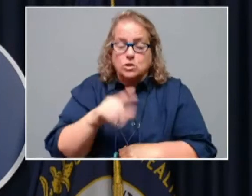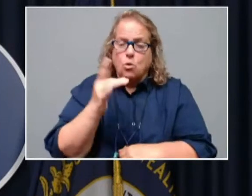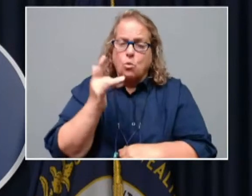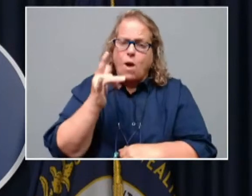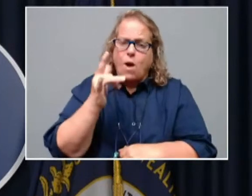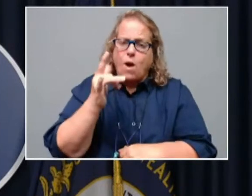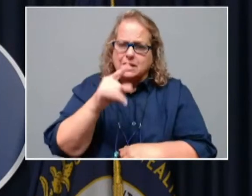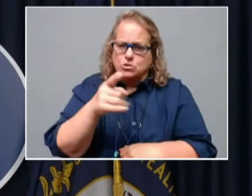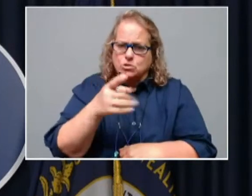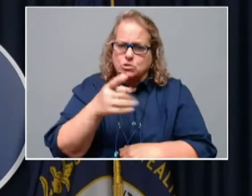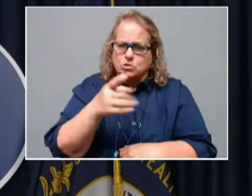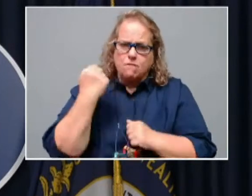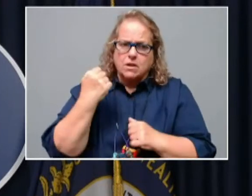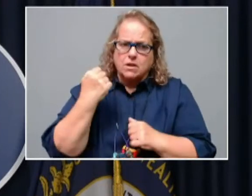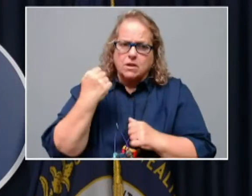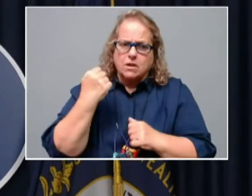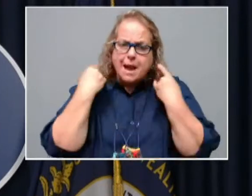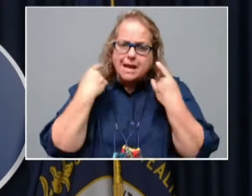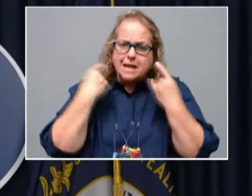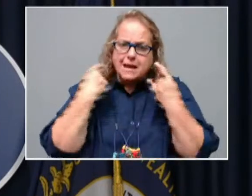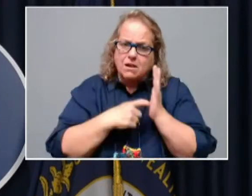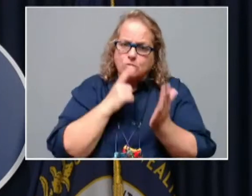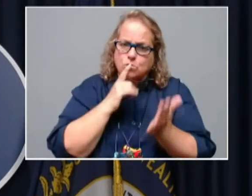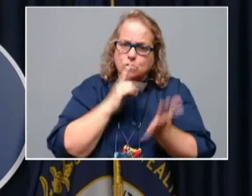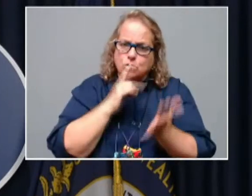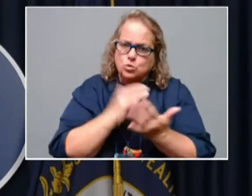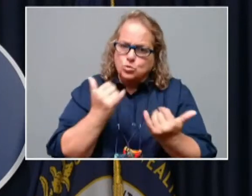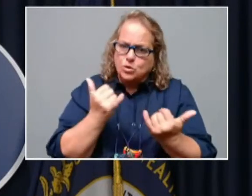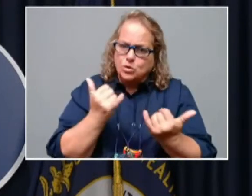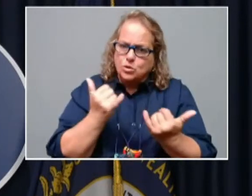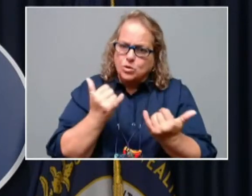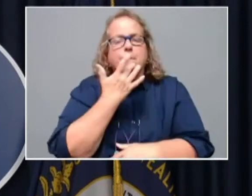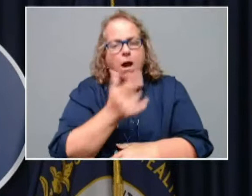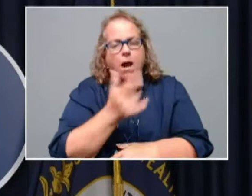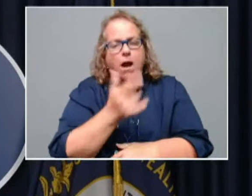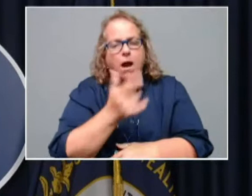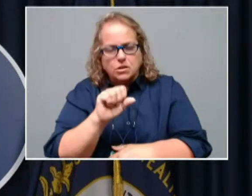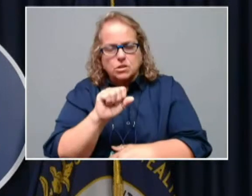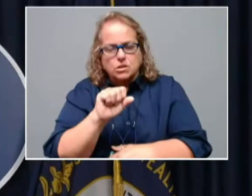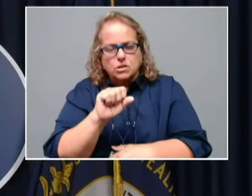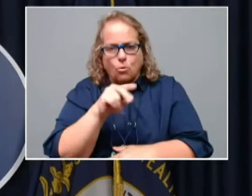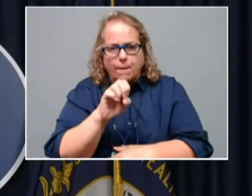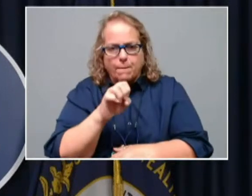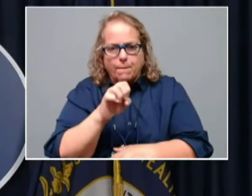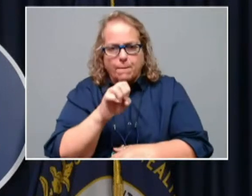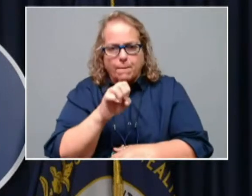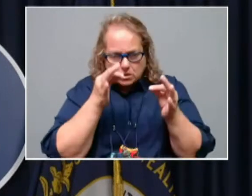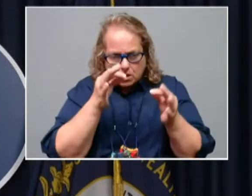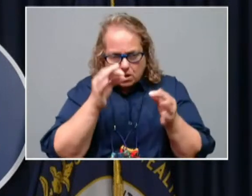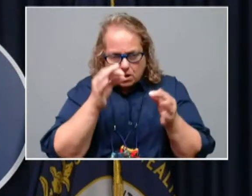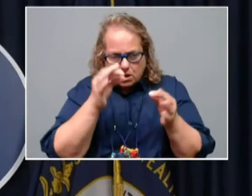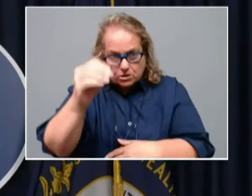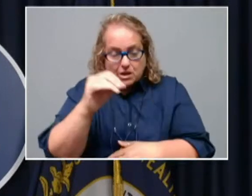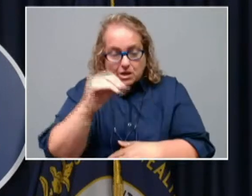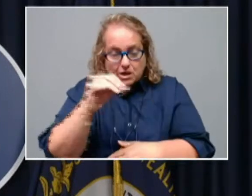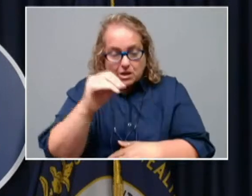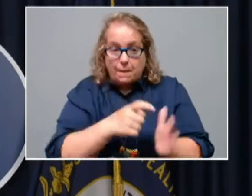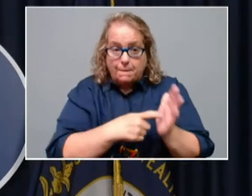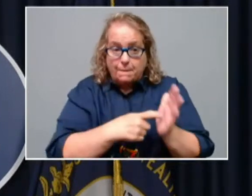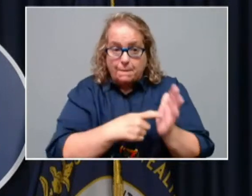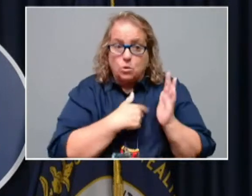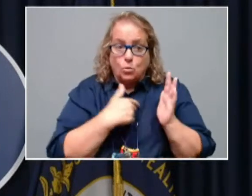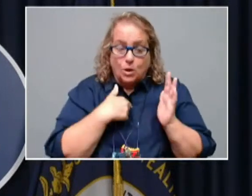today? Because of the Supreme Court opinion. That mandate we were able to